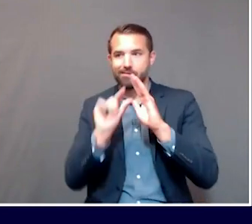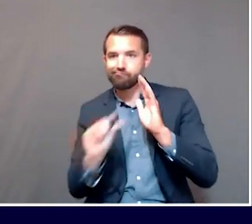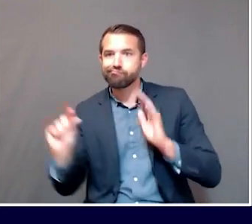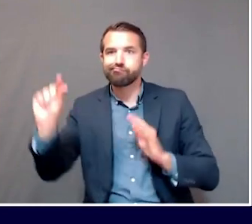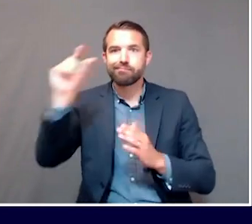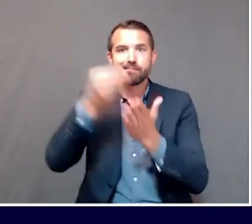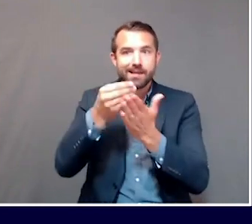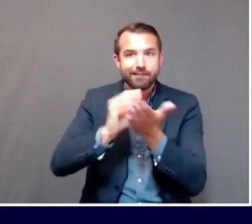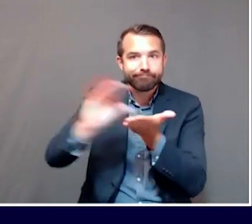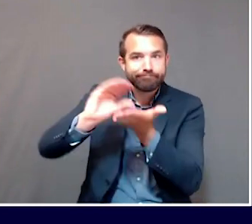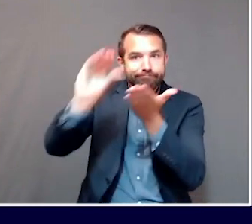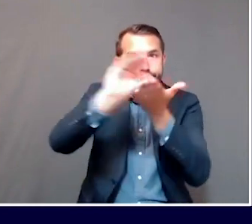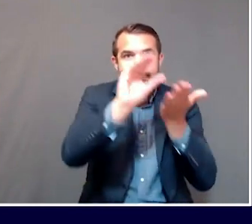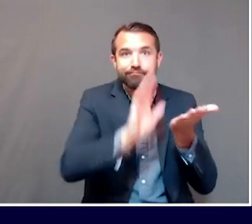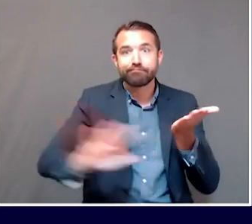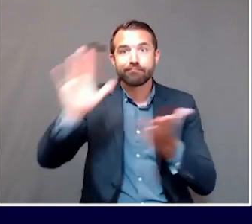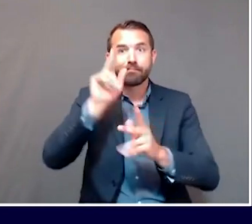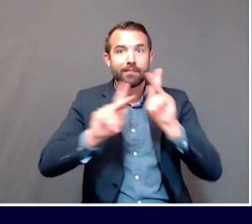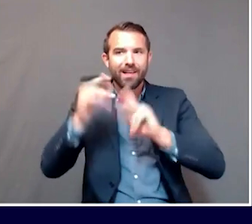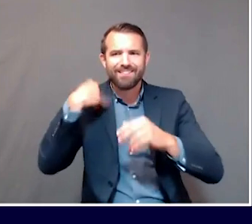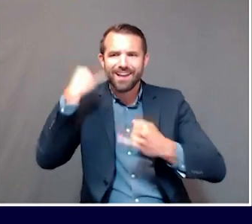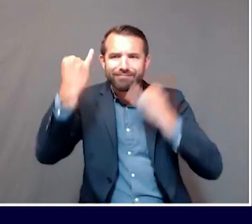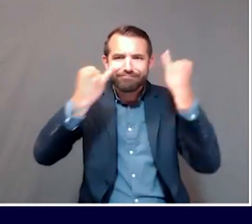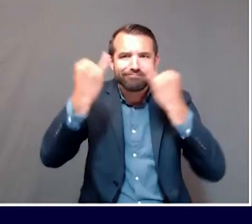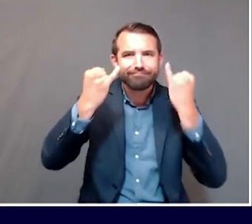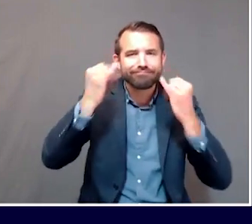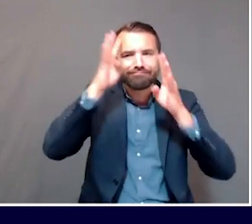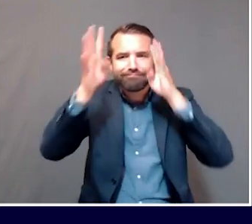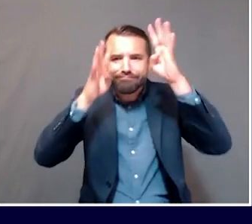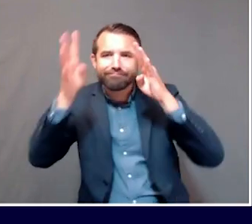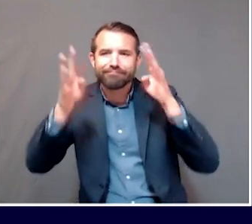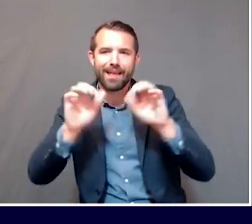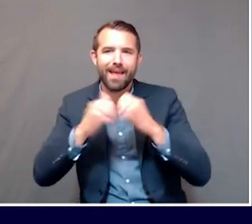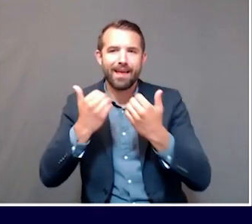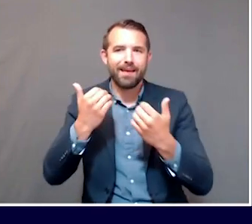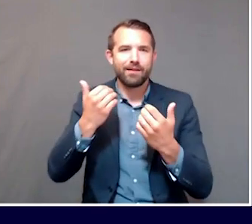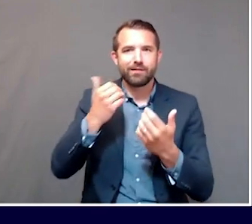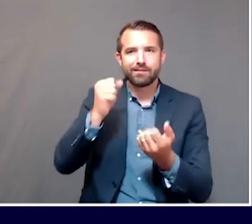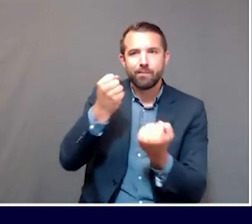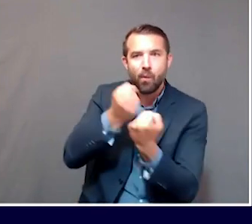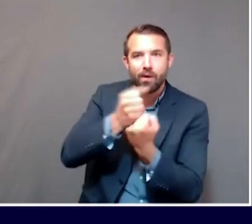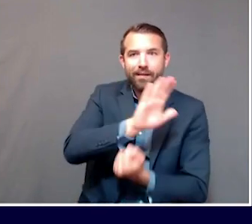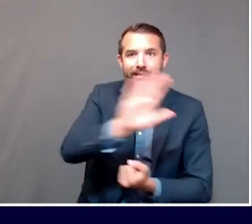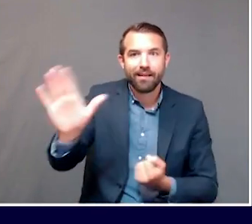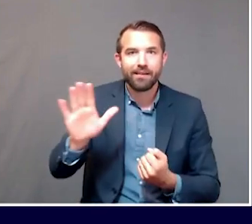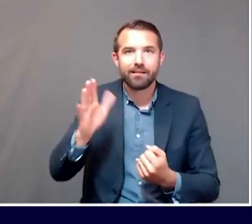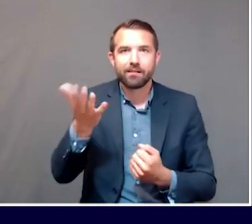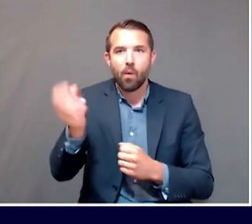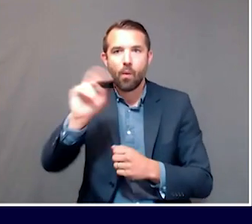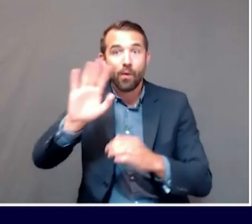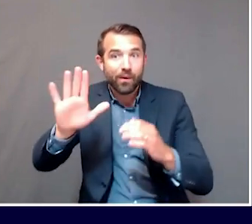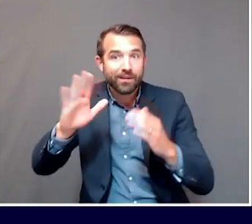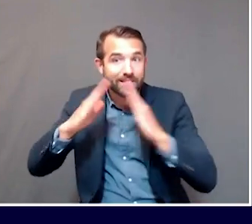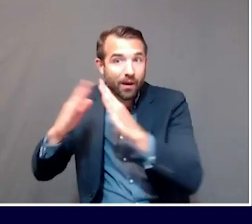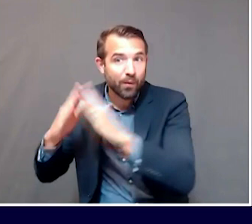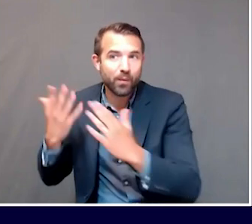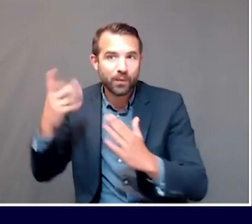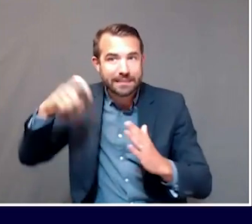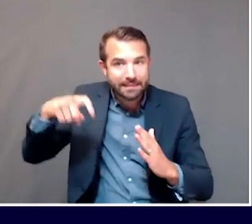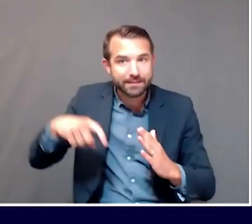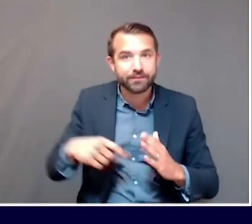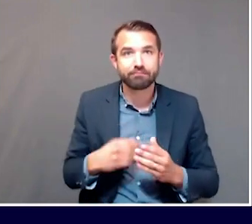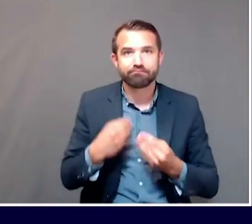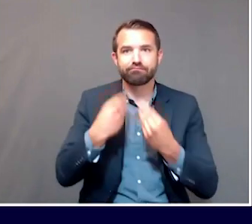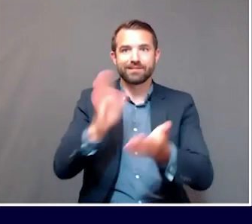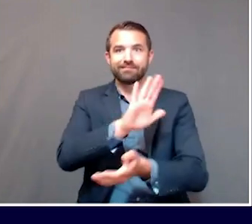about helping us monitor the conditions in the communities, be our eyes and ears, and be an educational effort,